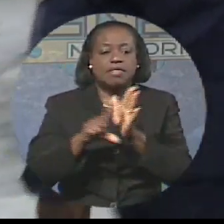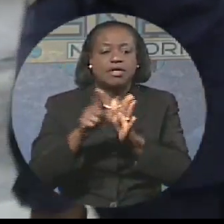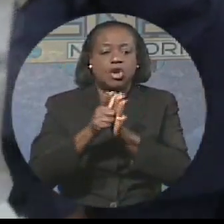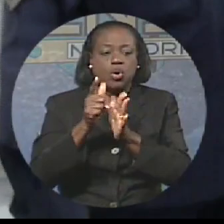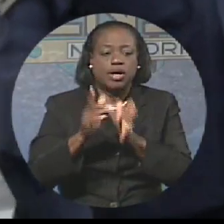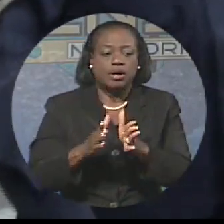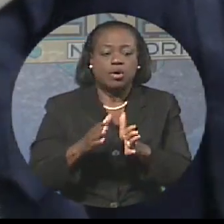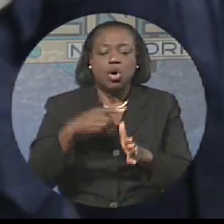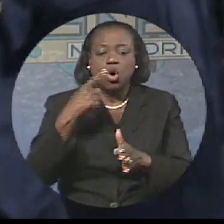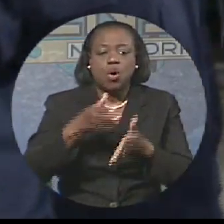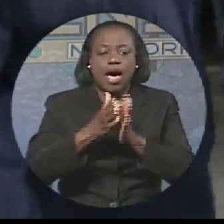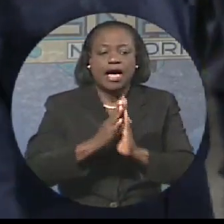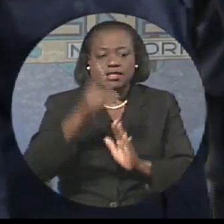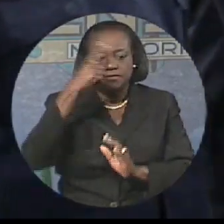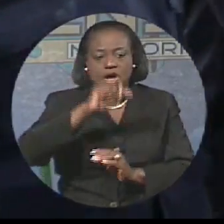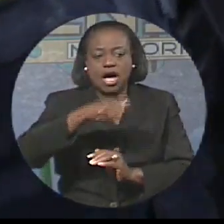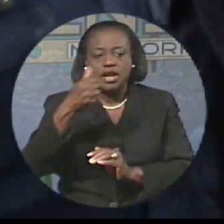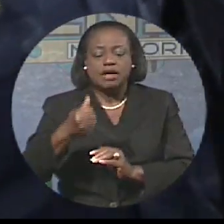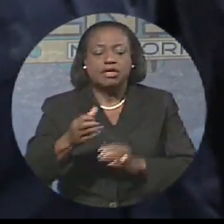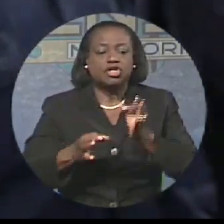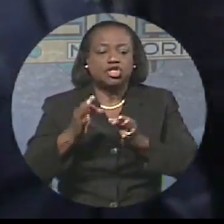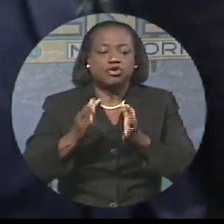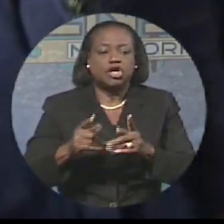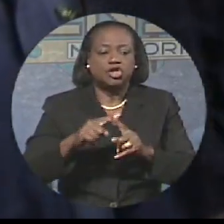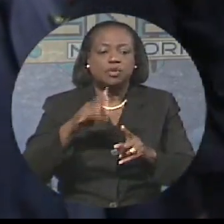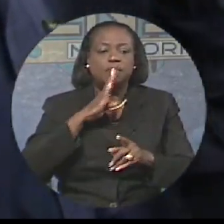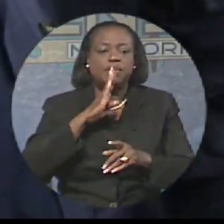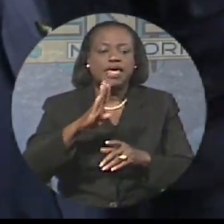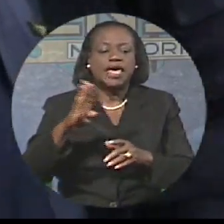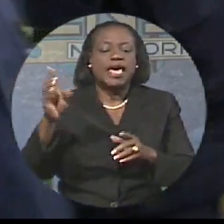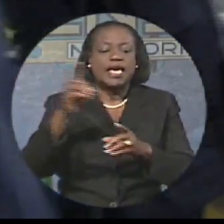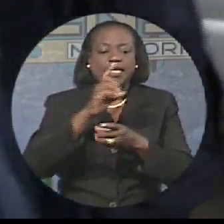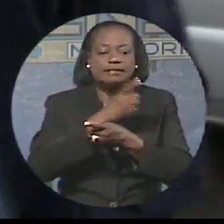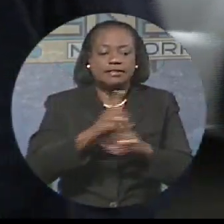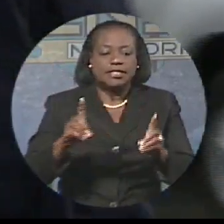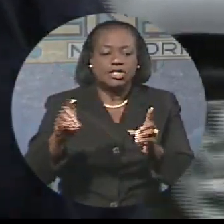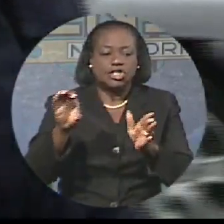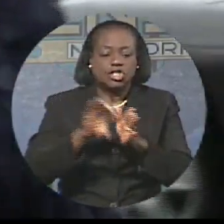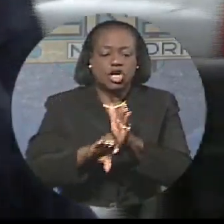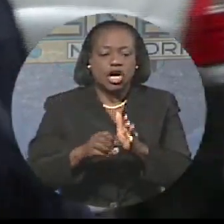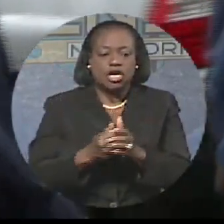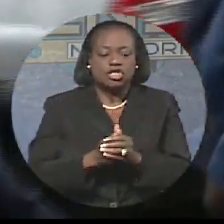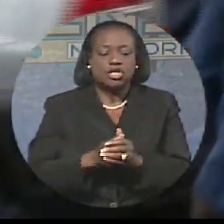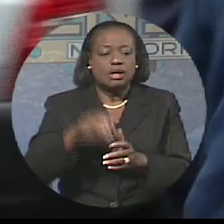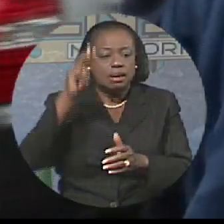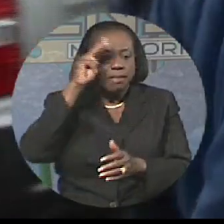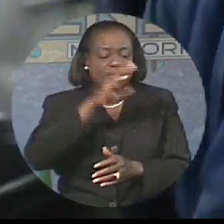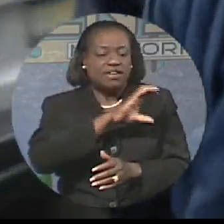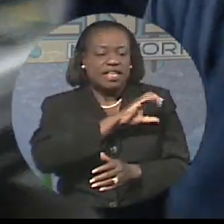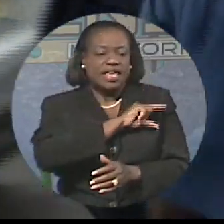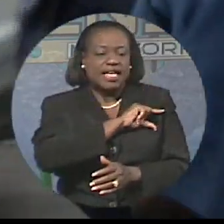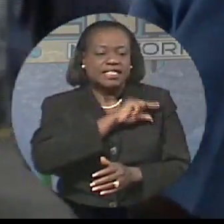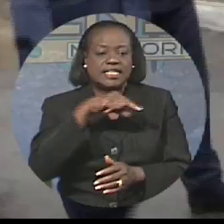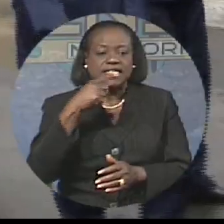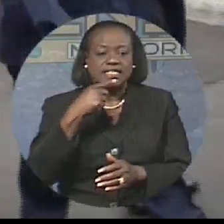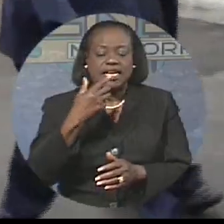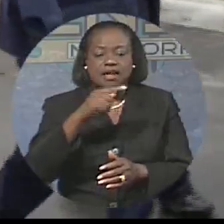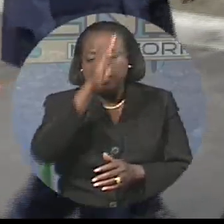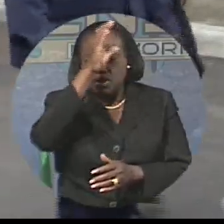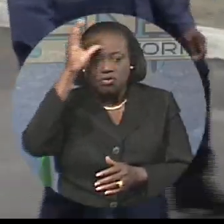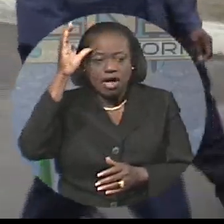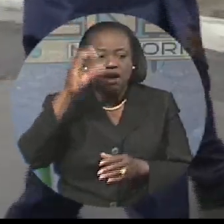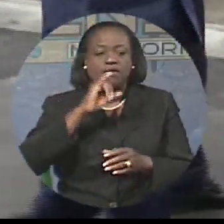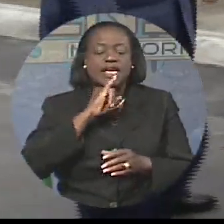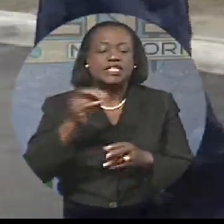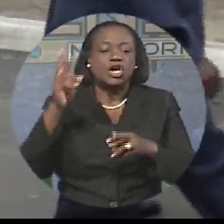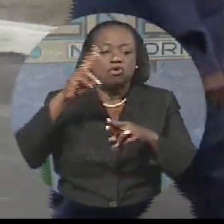discharged. Meantime, in his opening statements, Deputy Director of Public Prosecutions Garvin Gaskins noted that the Crown is relying